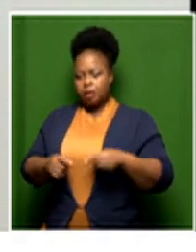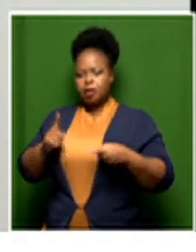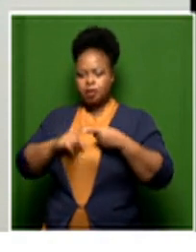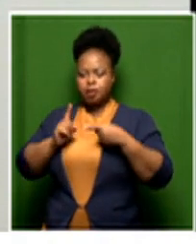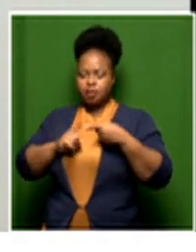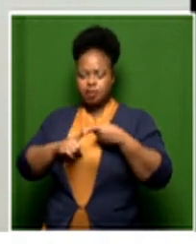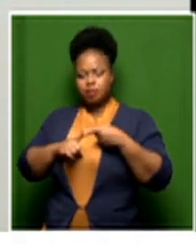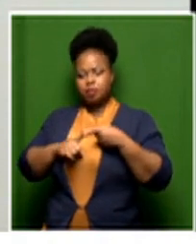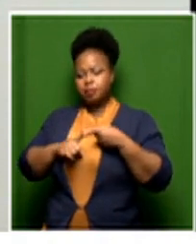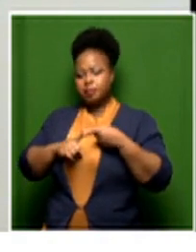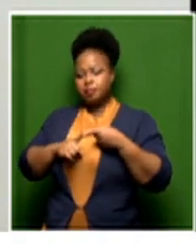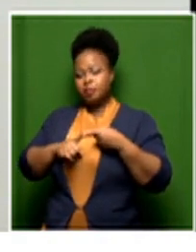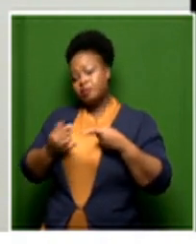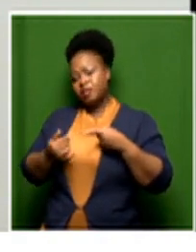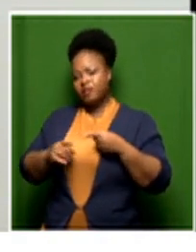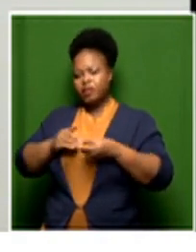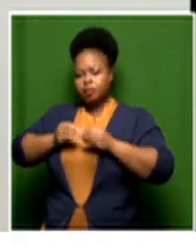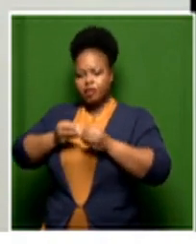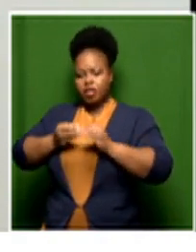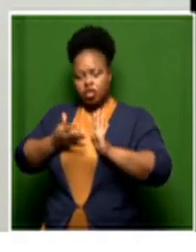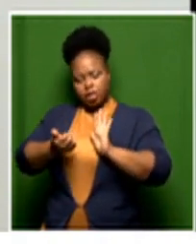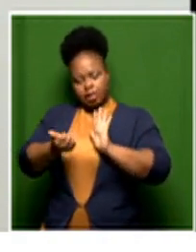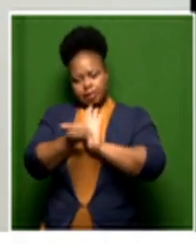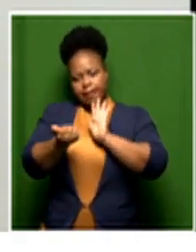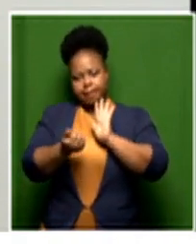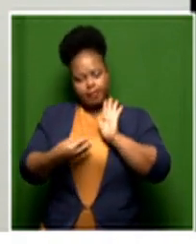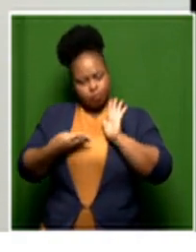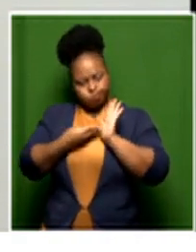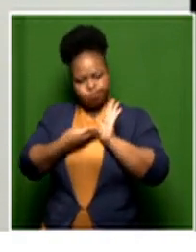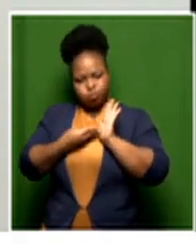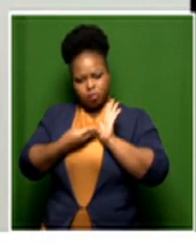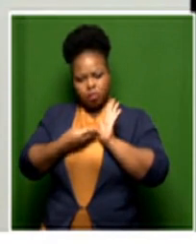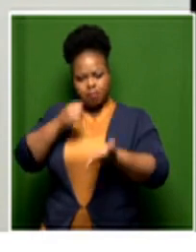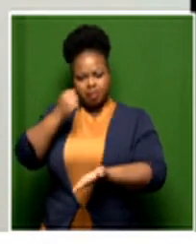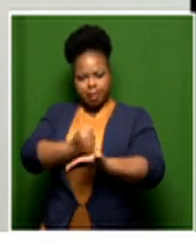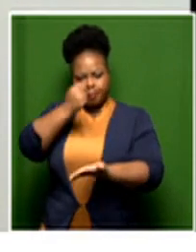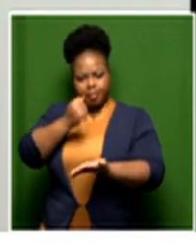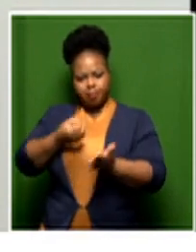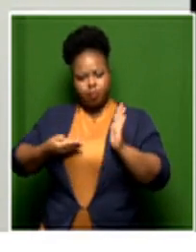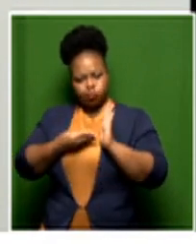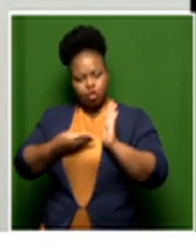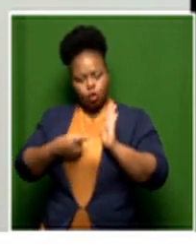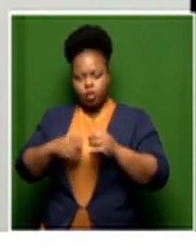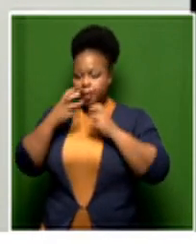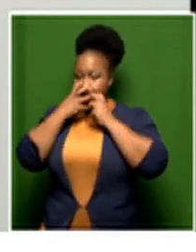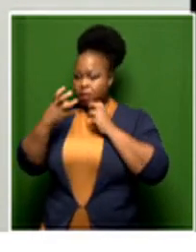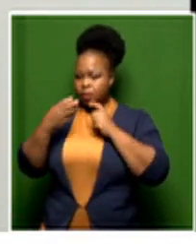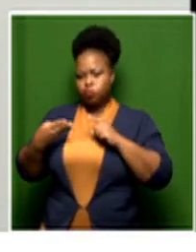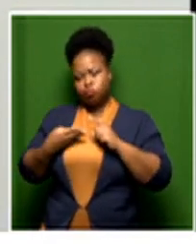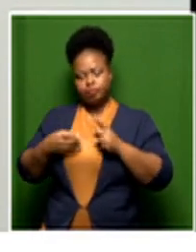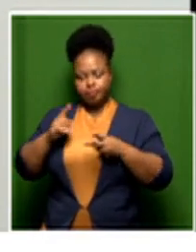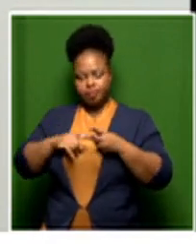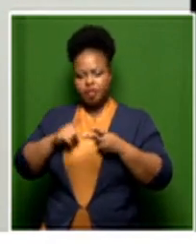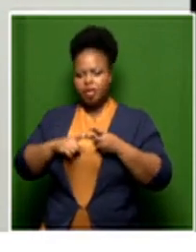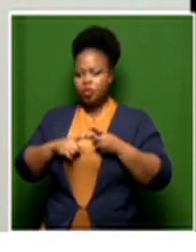look for the manufacturer's stamp on it, that there is a manufacturer's stamp on it. One needs to look for, do they have